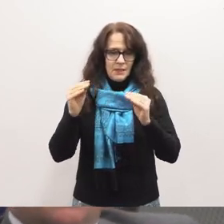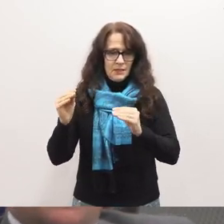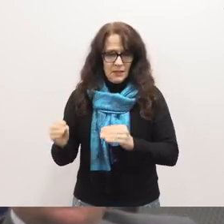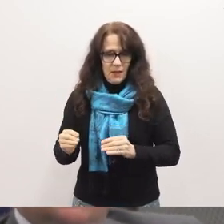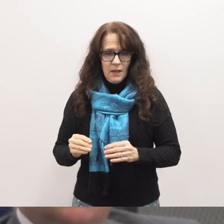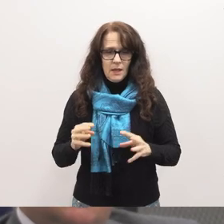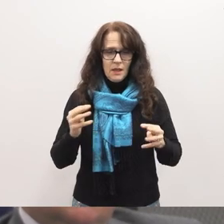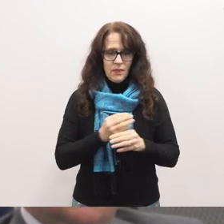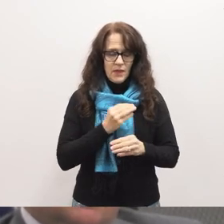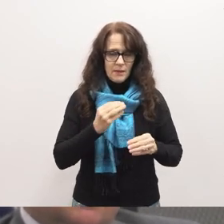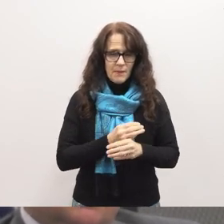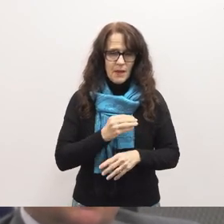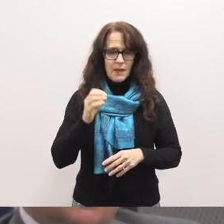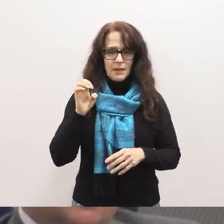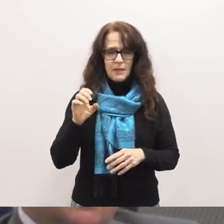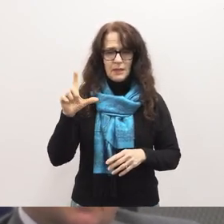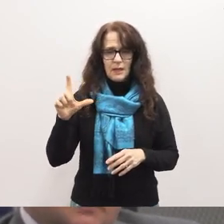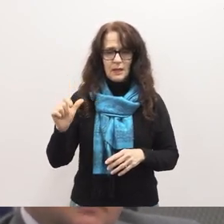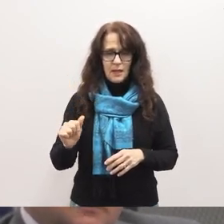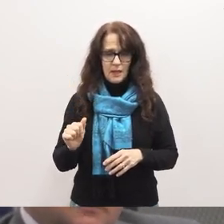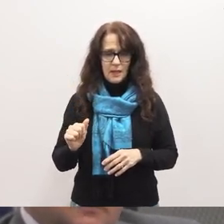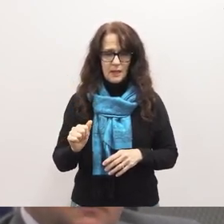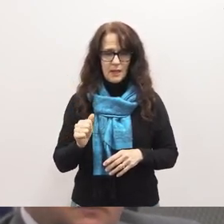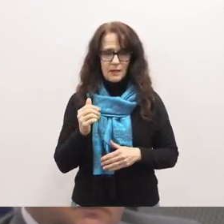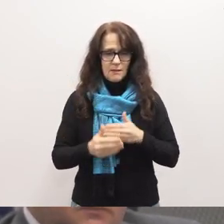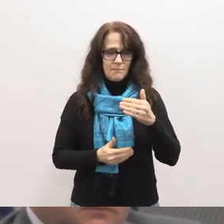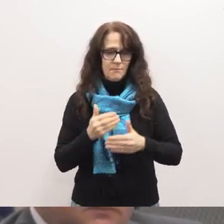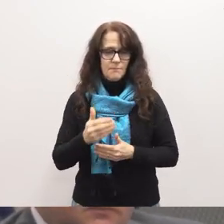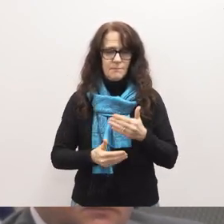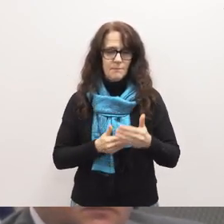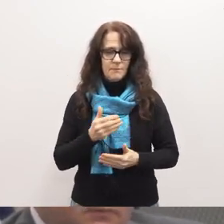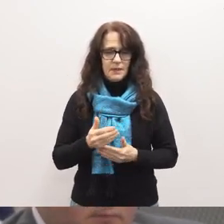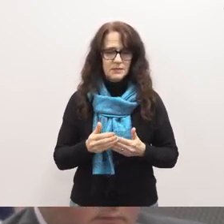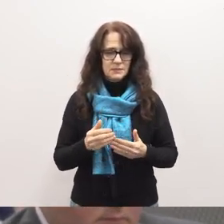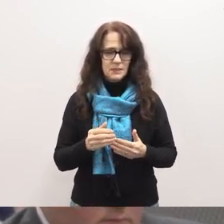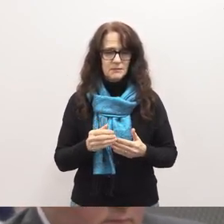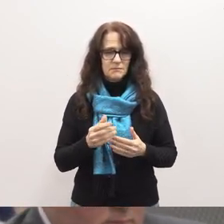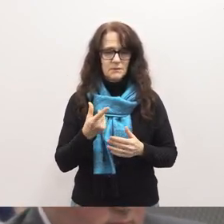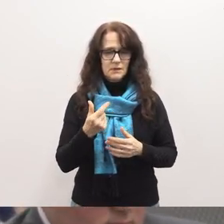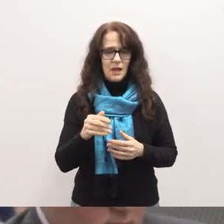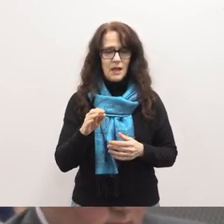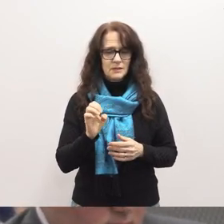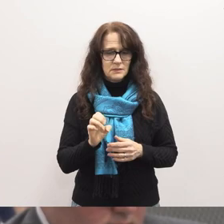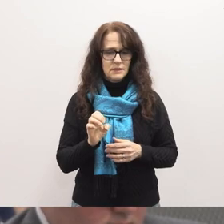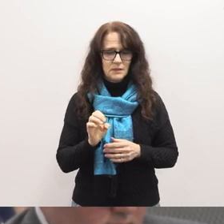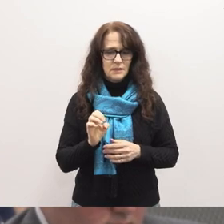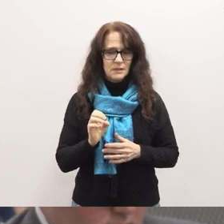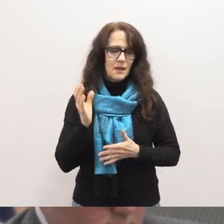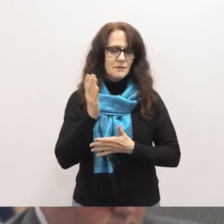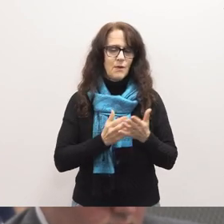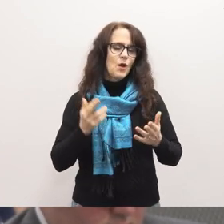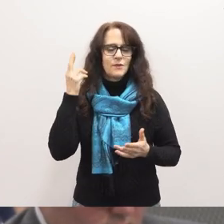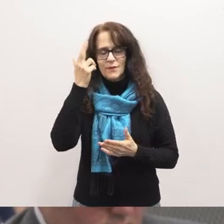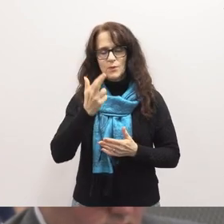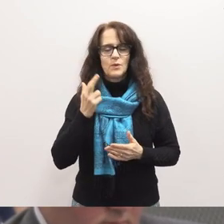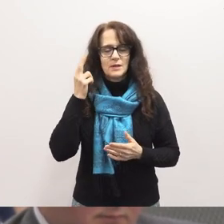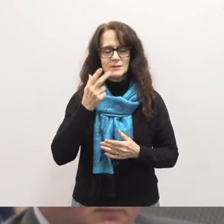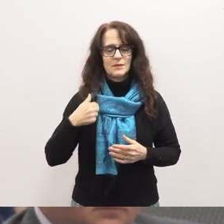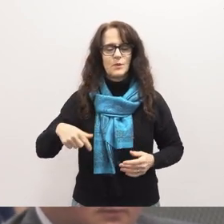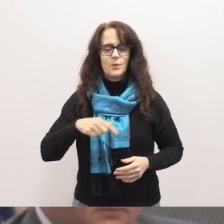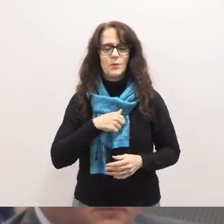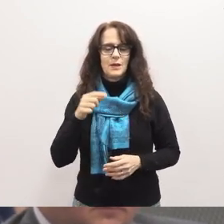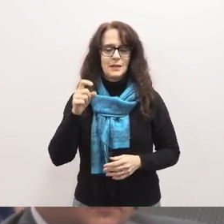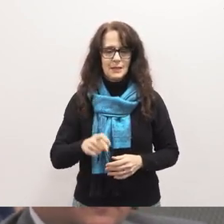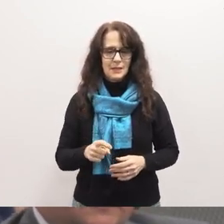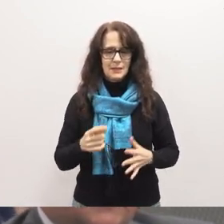at the math, the ELA pacing guides. So we're going to look at all of that, and that is part of the reason why we need